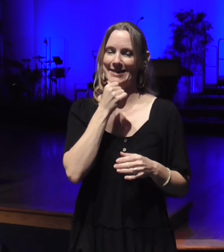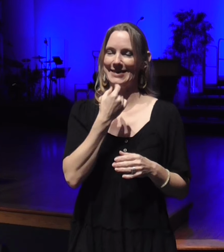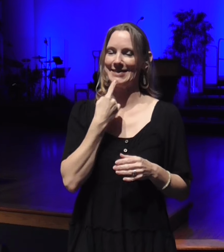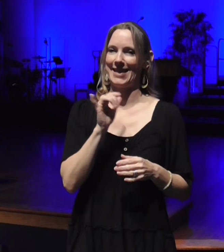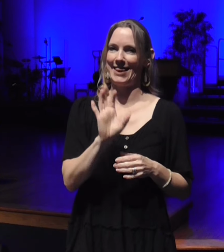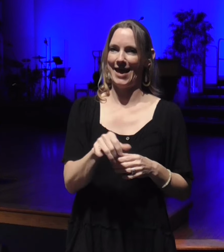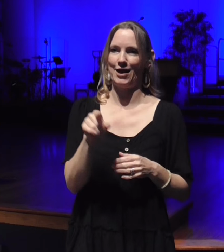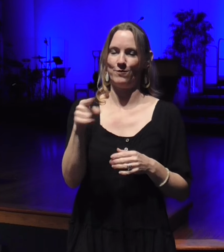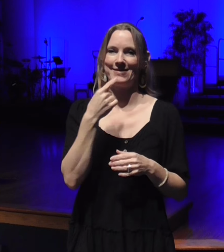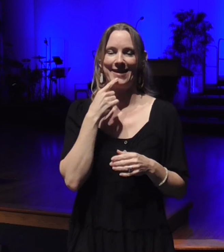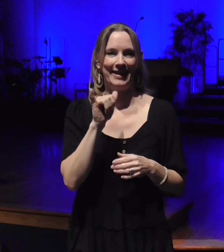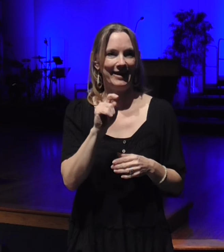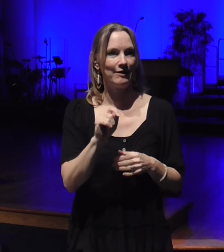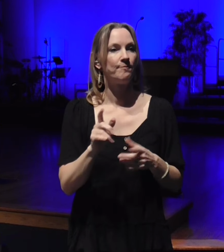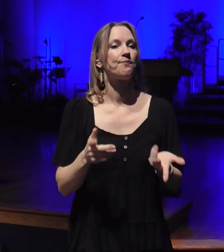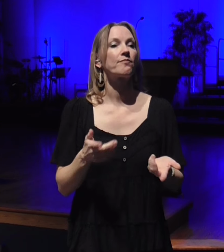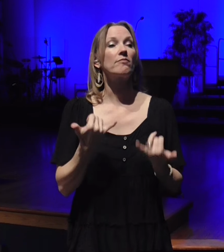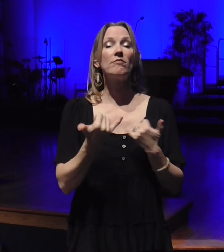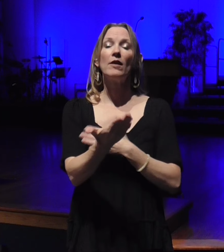And I'd like to begin today by